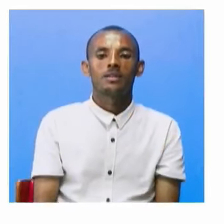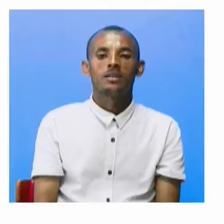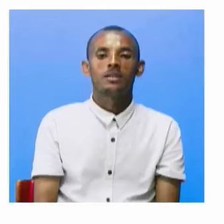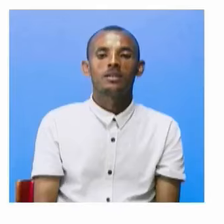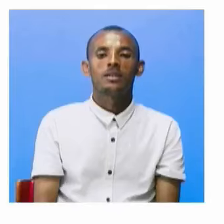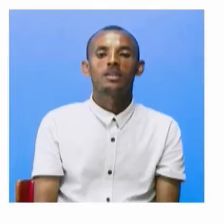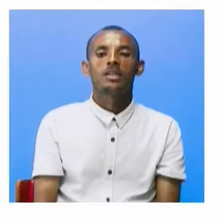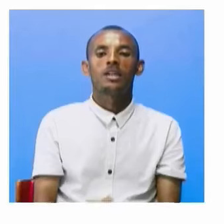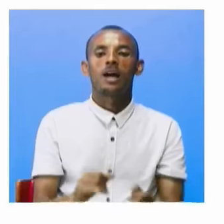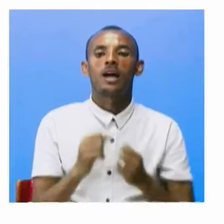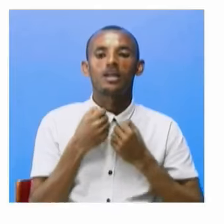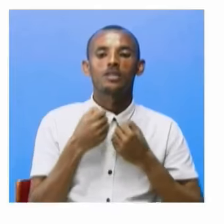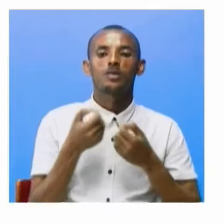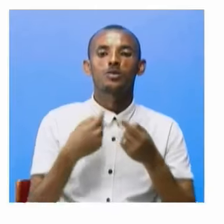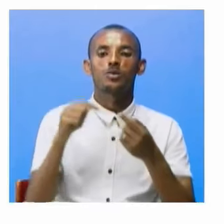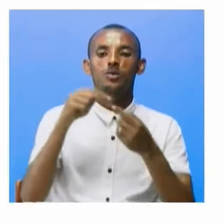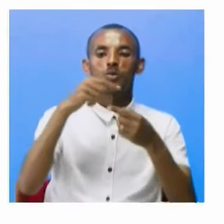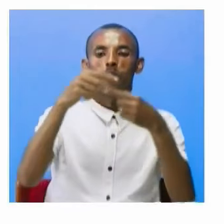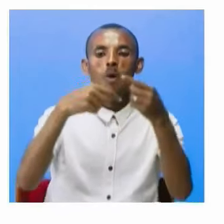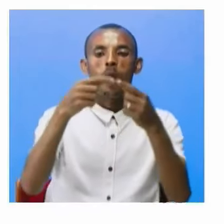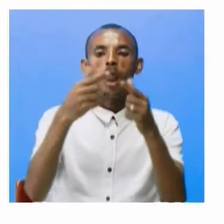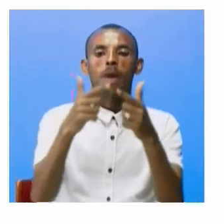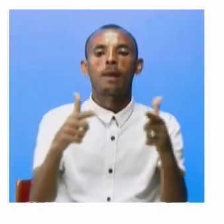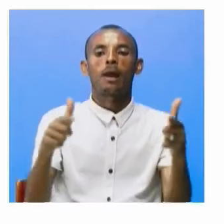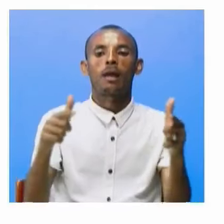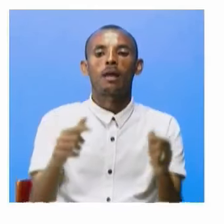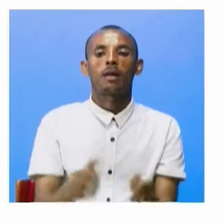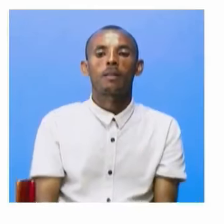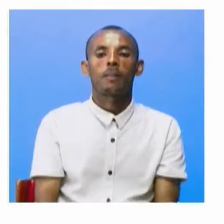To the library